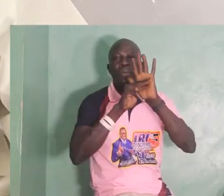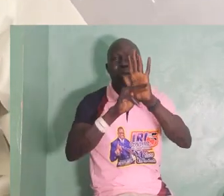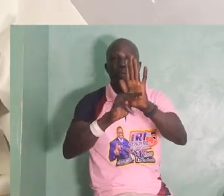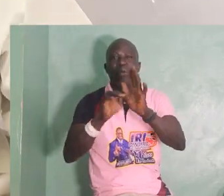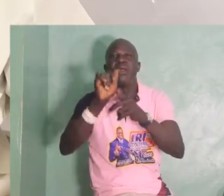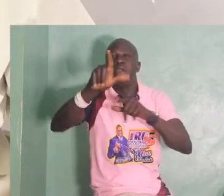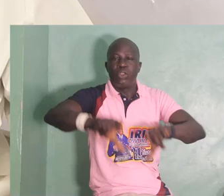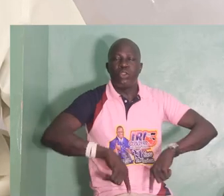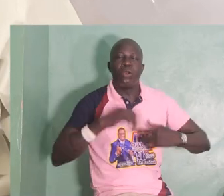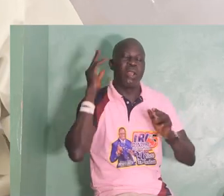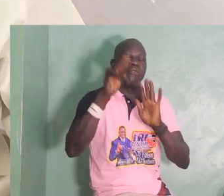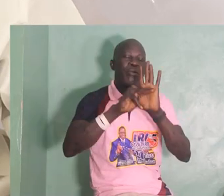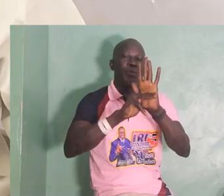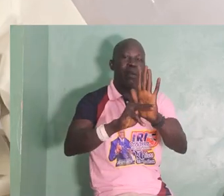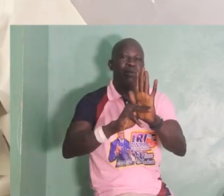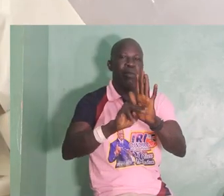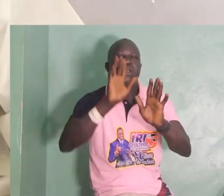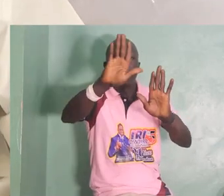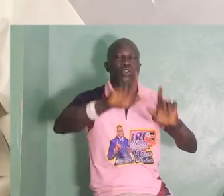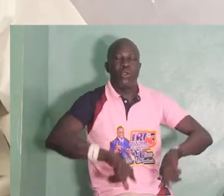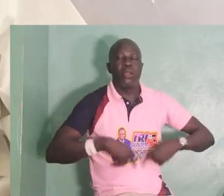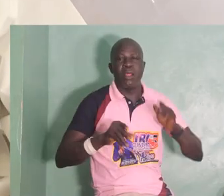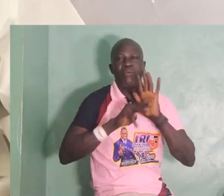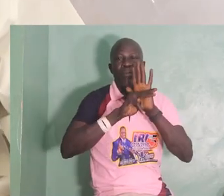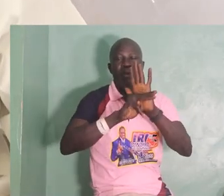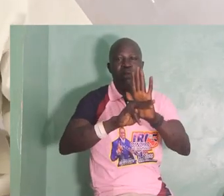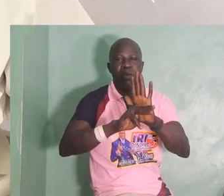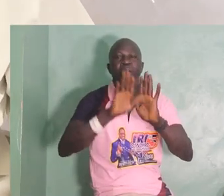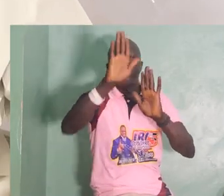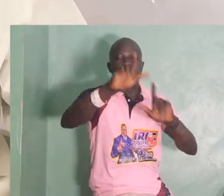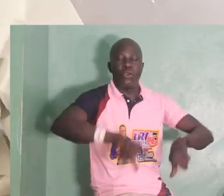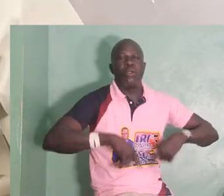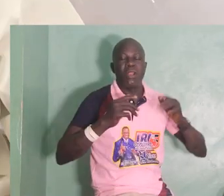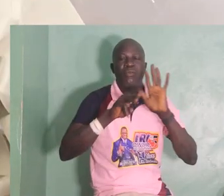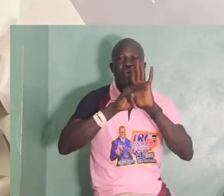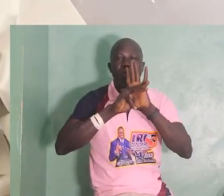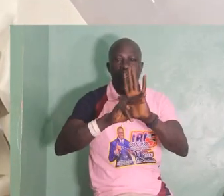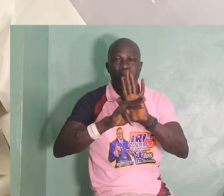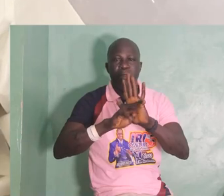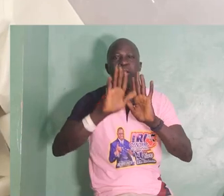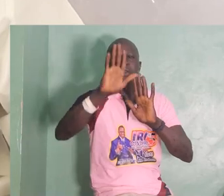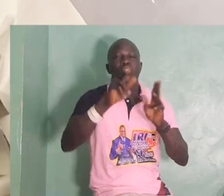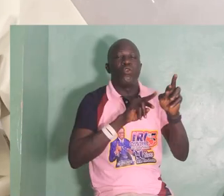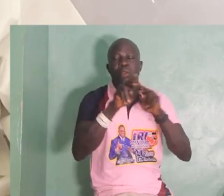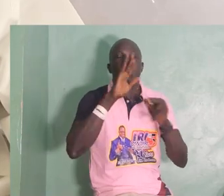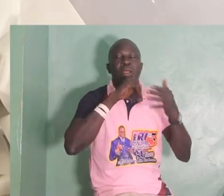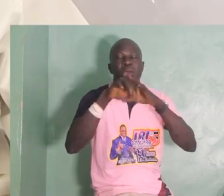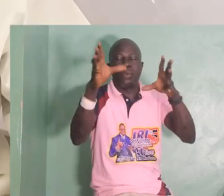of mine. Money today, lack tomorrow. Peace today,